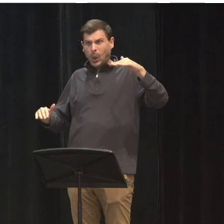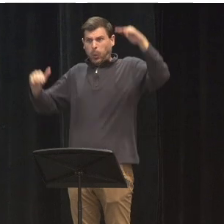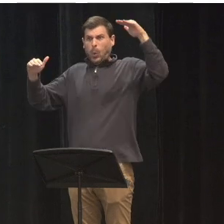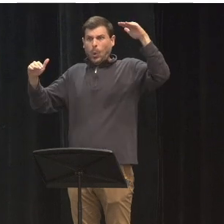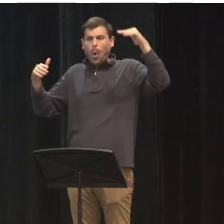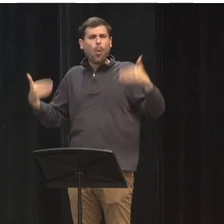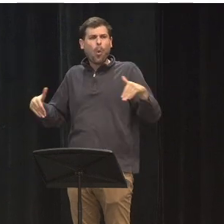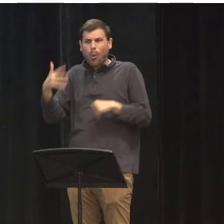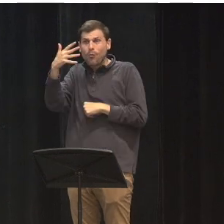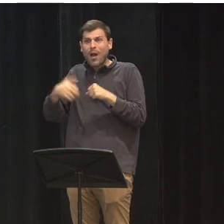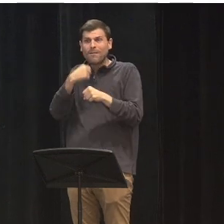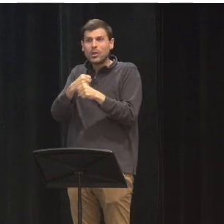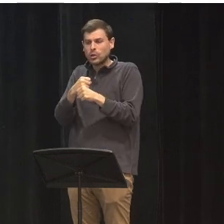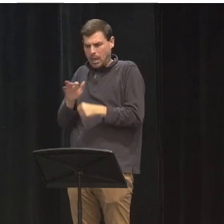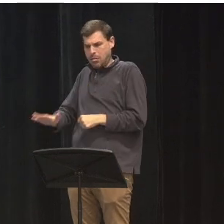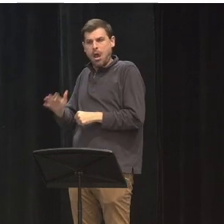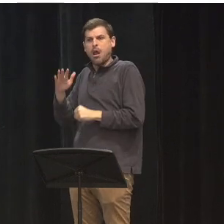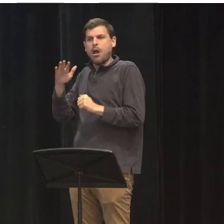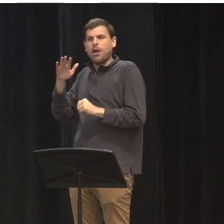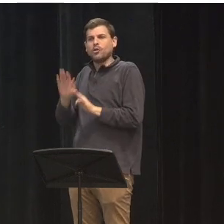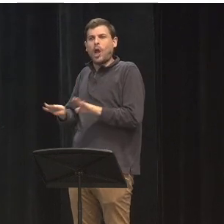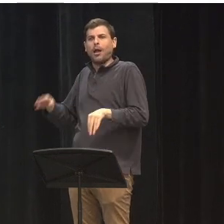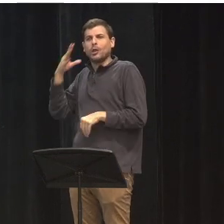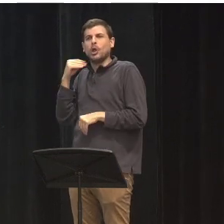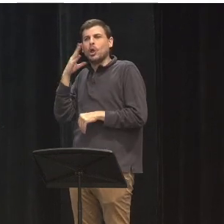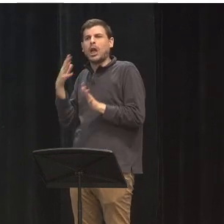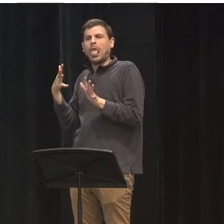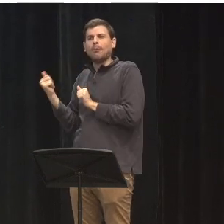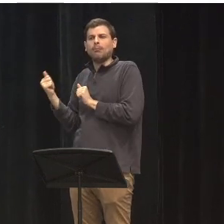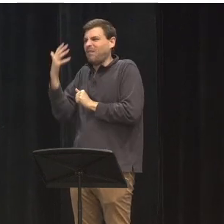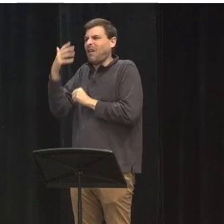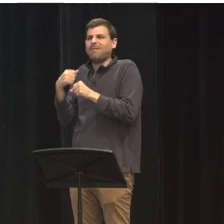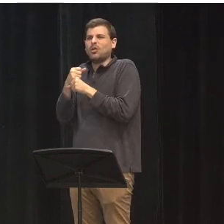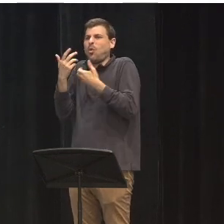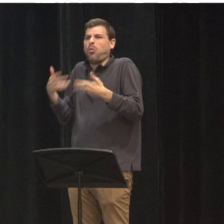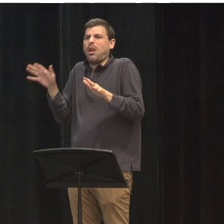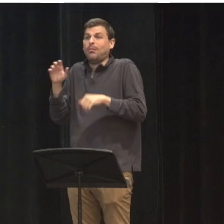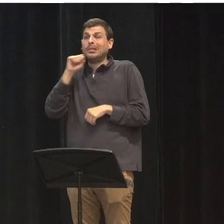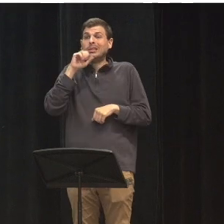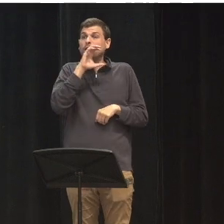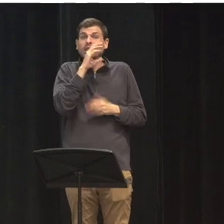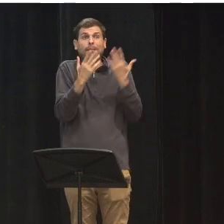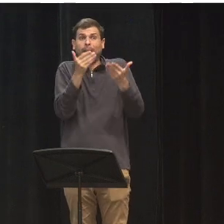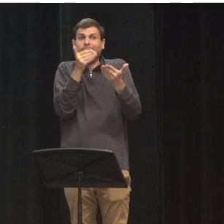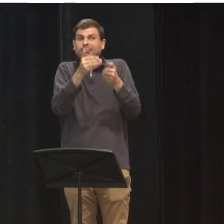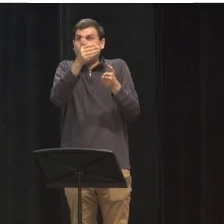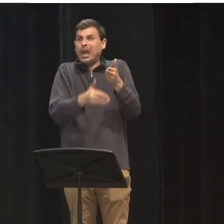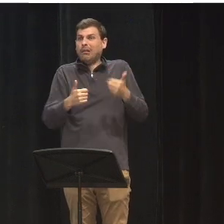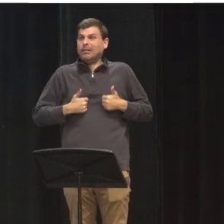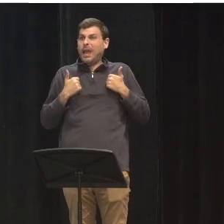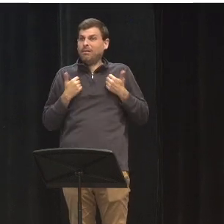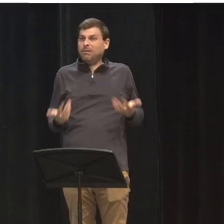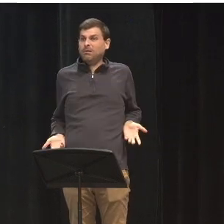chunk of the rest of their childhood. And for seniors like me, it's a significant chunk of the rest of your life. And so any